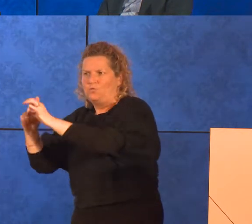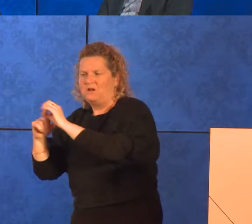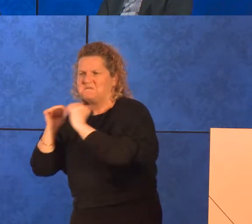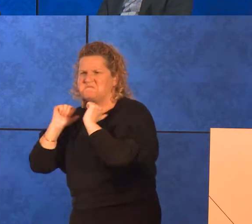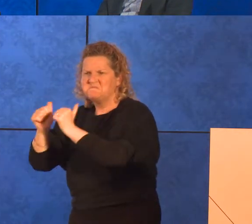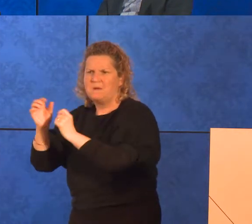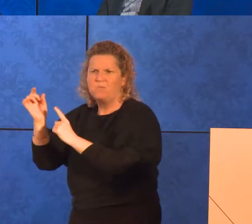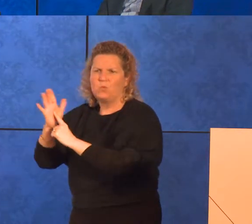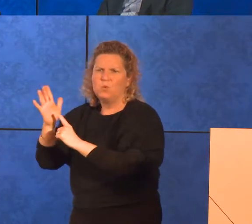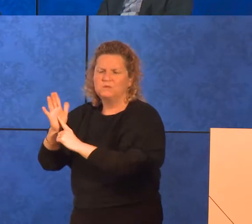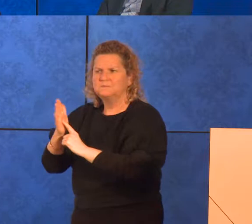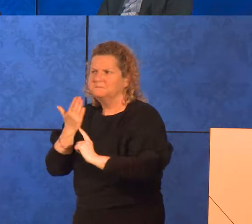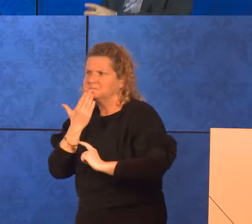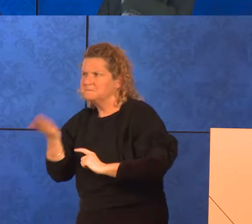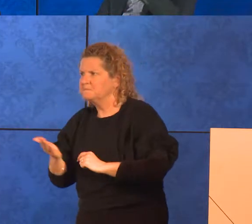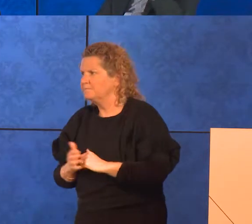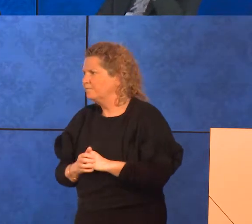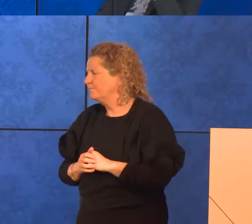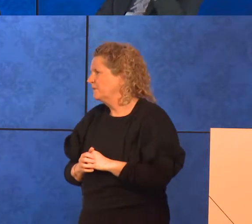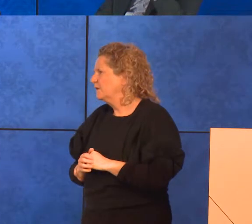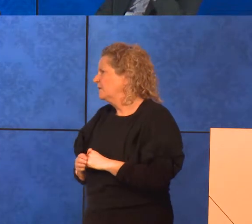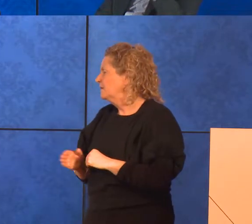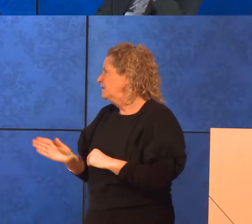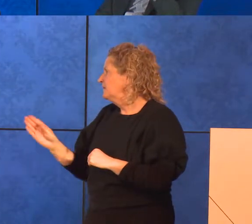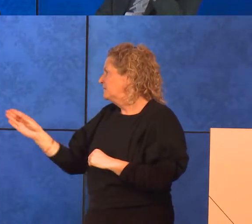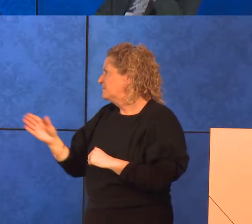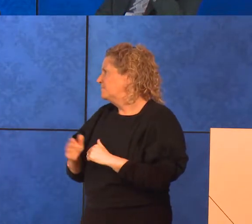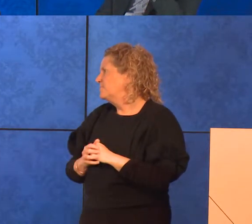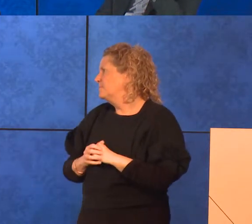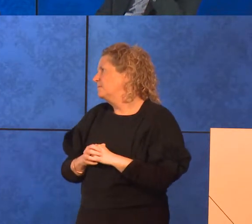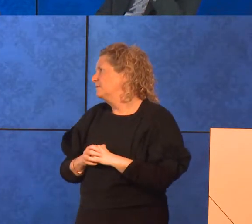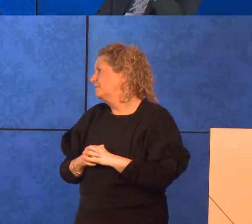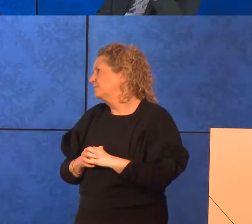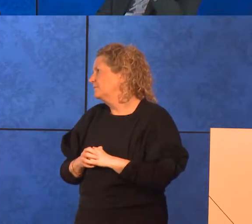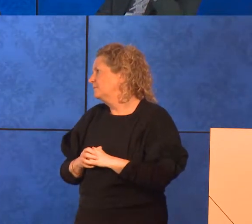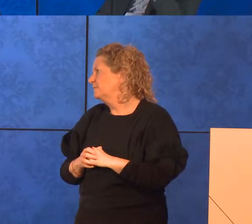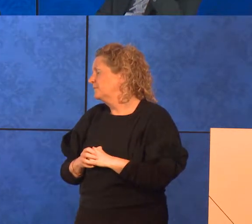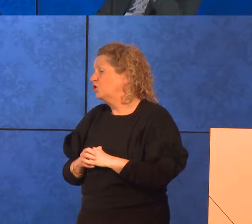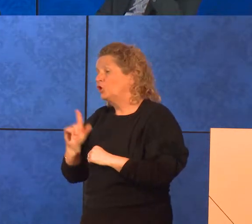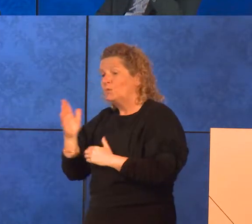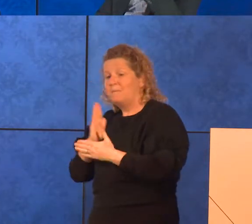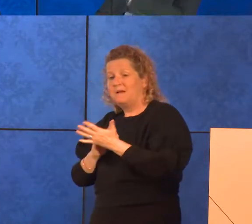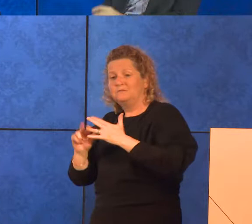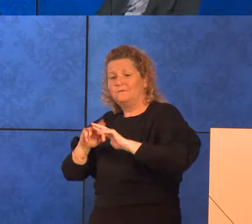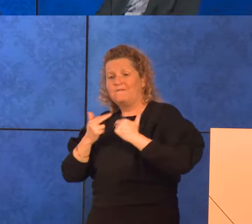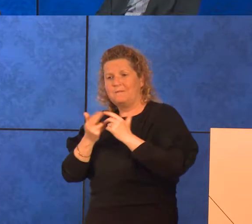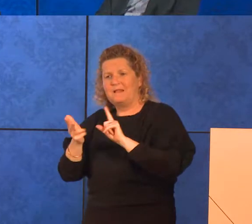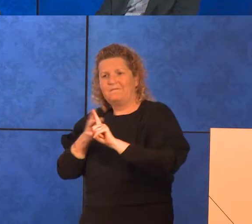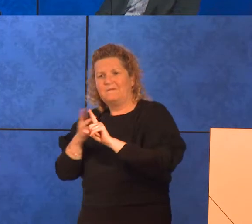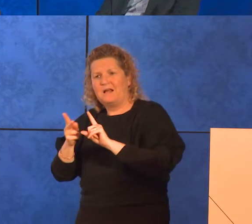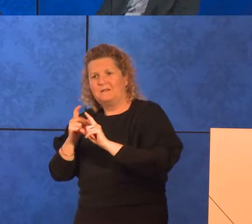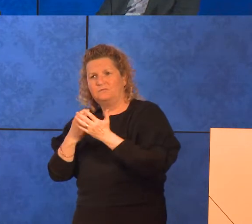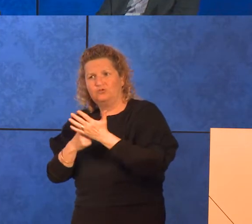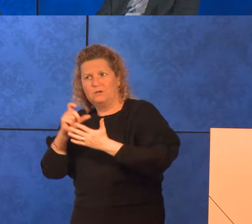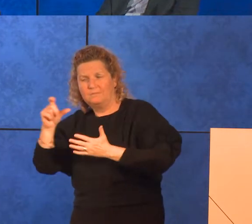think it's an important one. And Christie, just to follow up with you, because you were part of the Family Violence Royal Commission, and